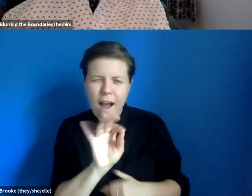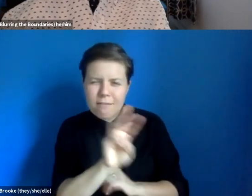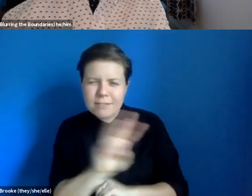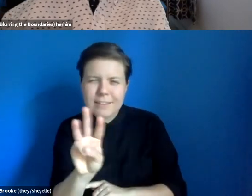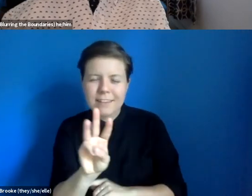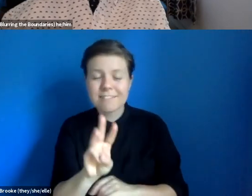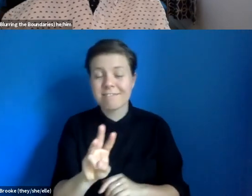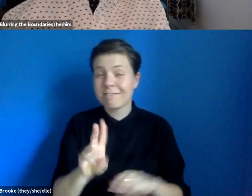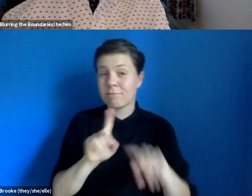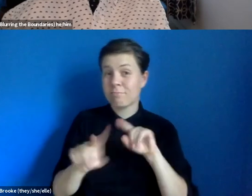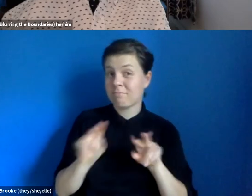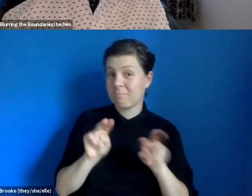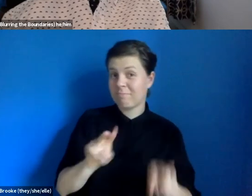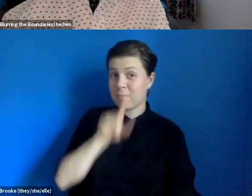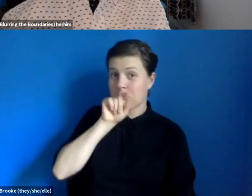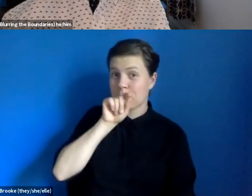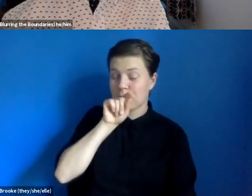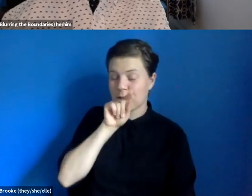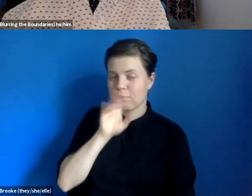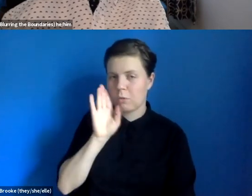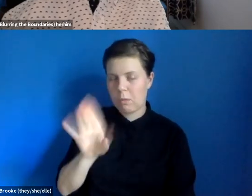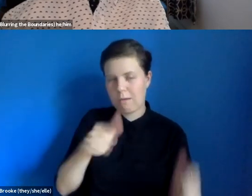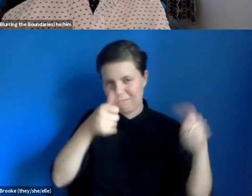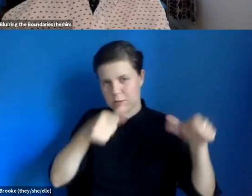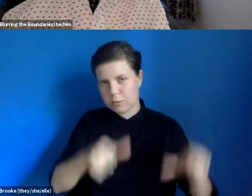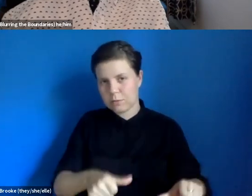few from our end.